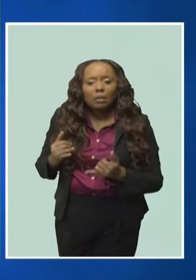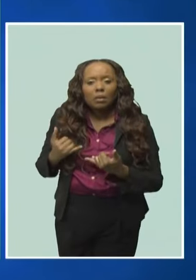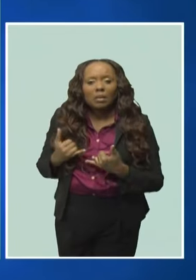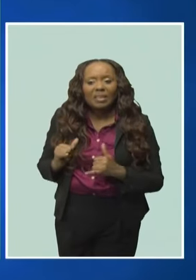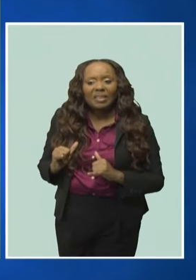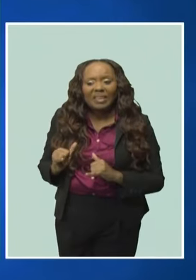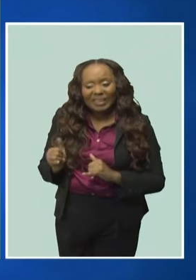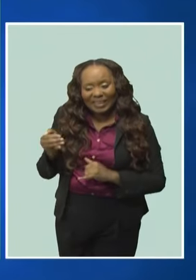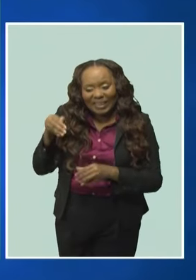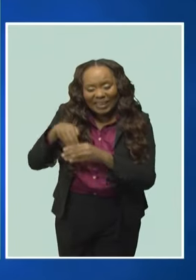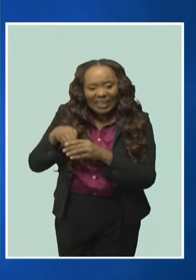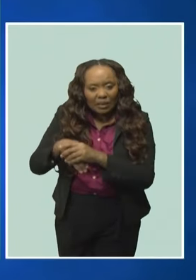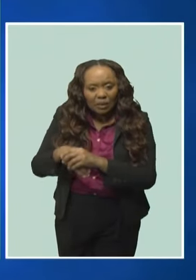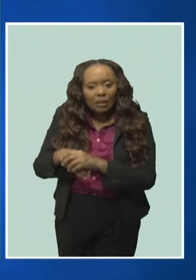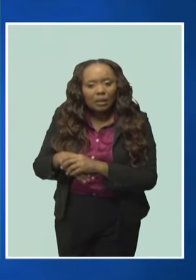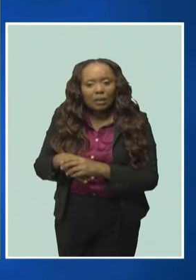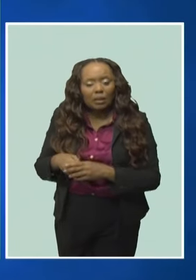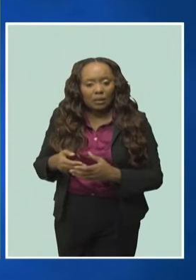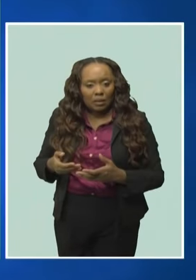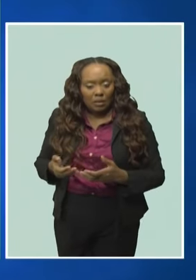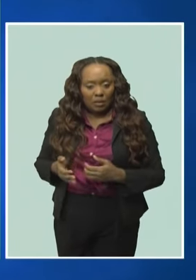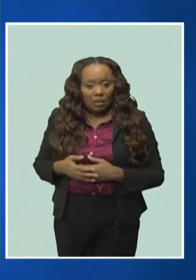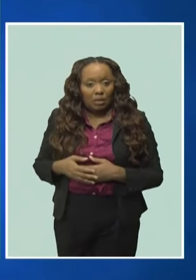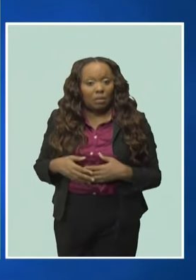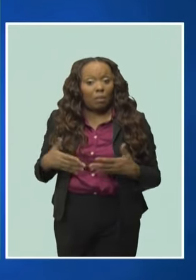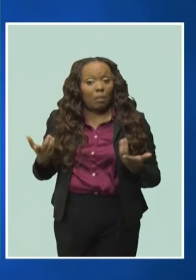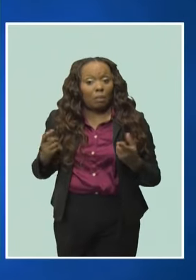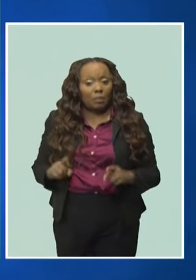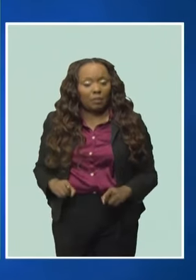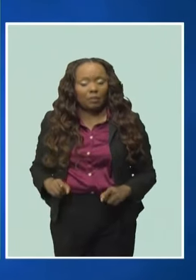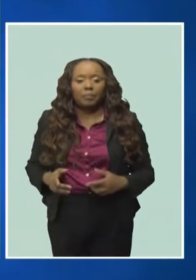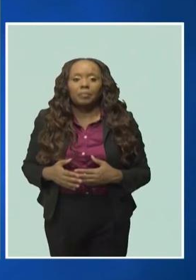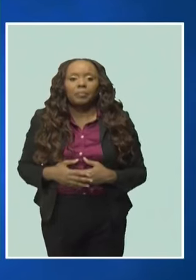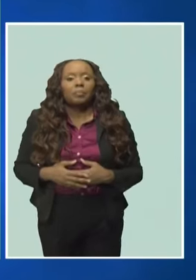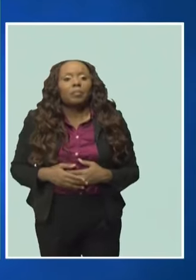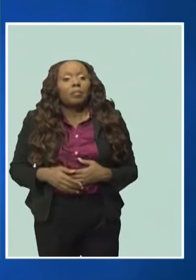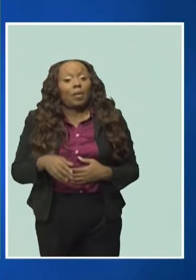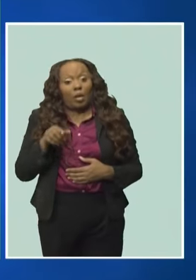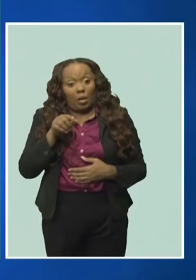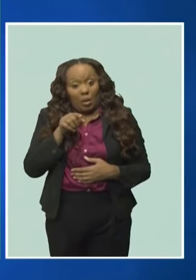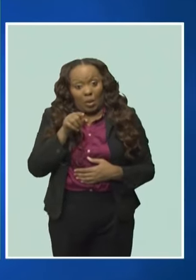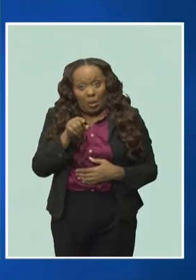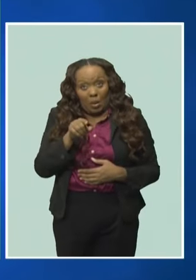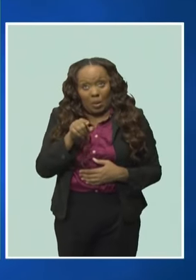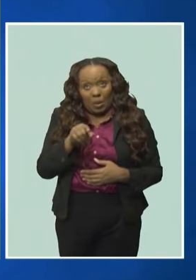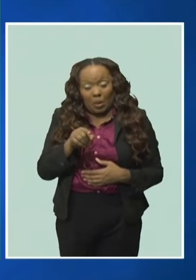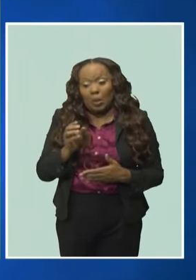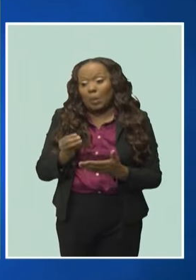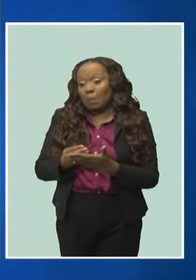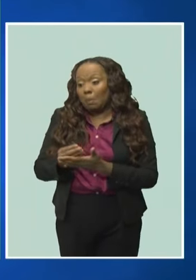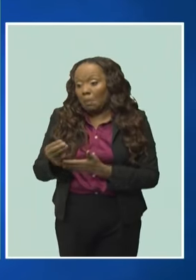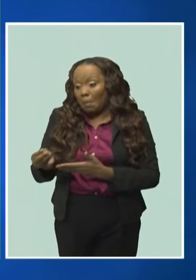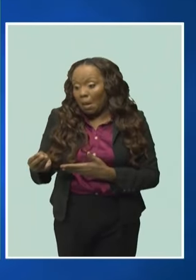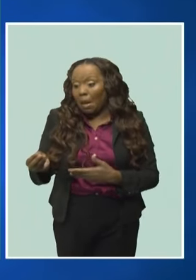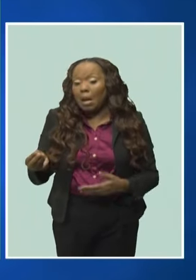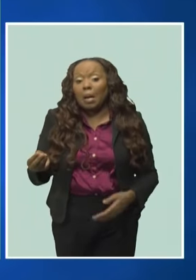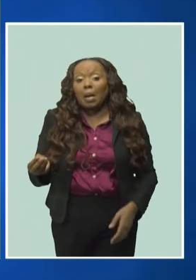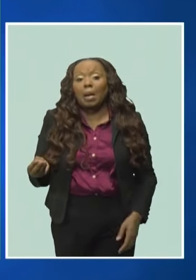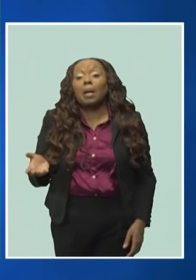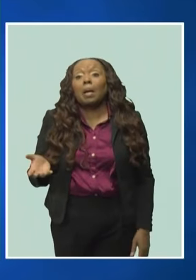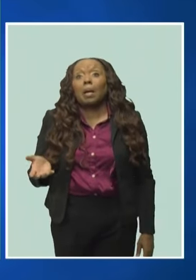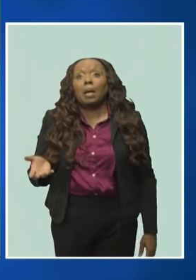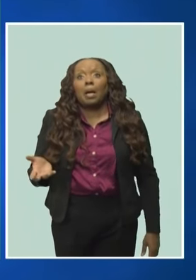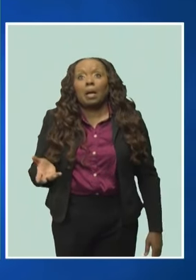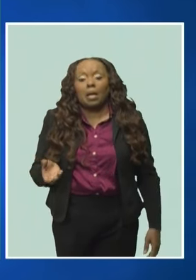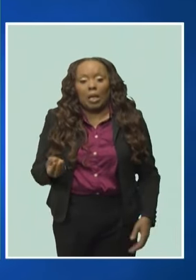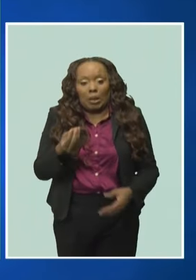through the system. So what could happen is that you, by ingesting that particular crop, you ingest a